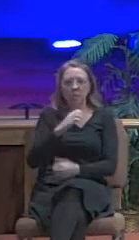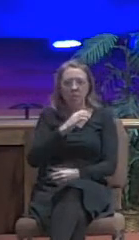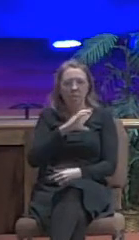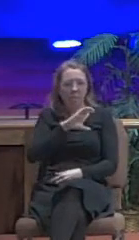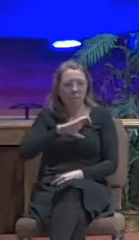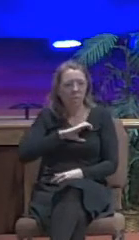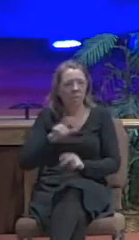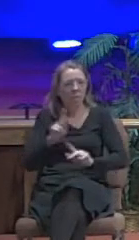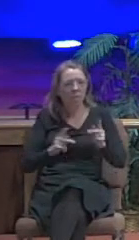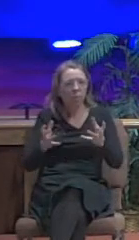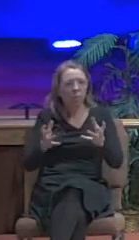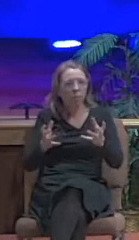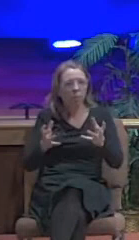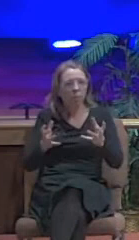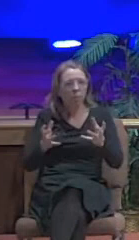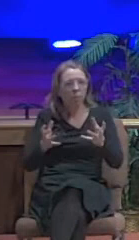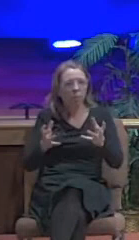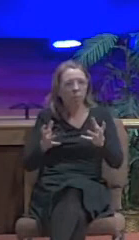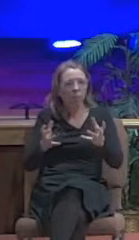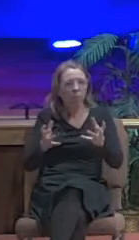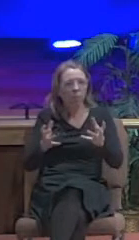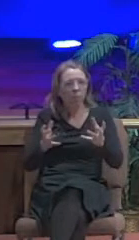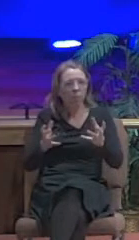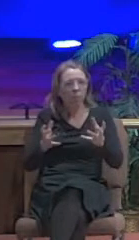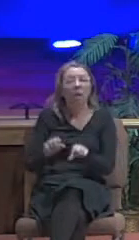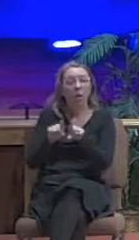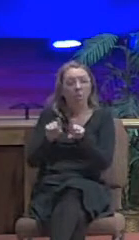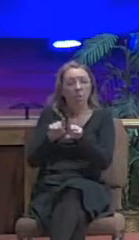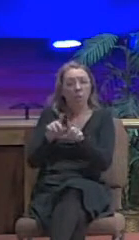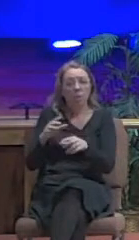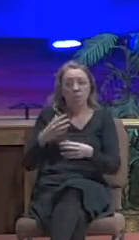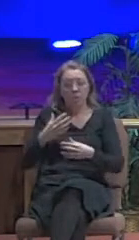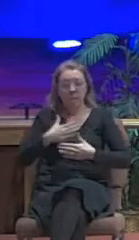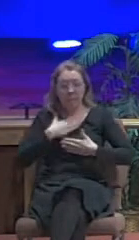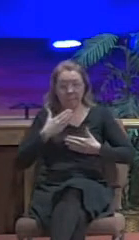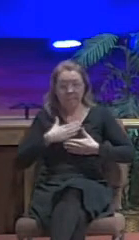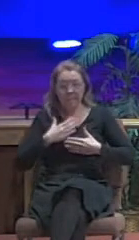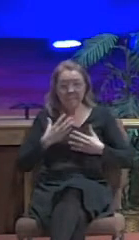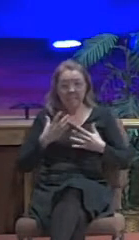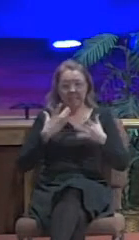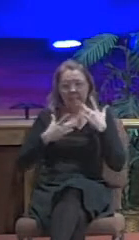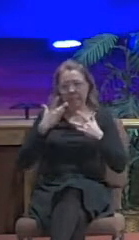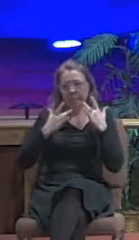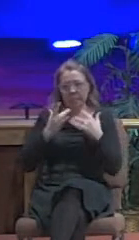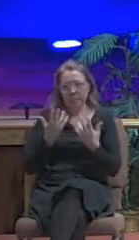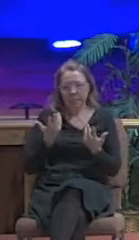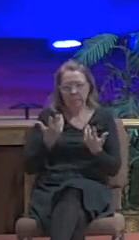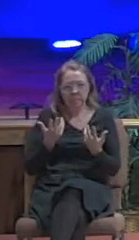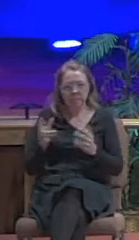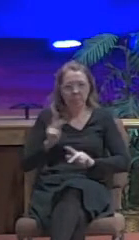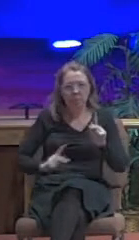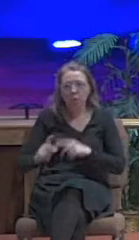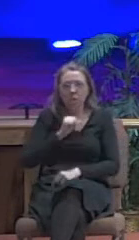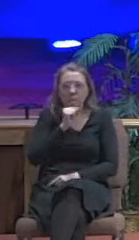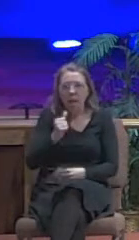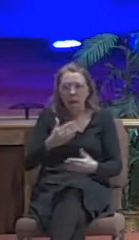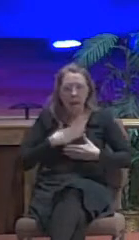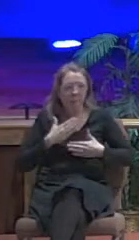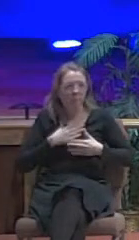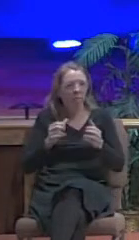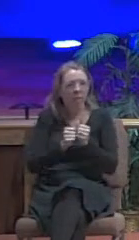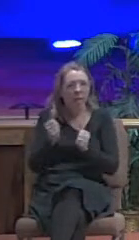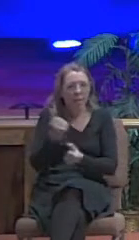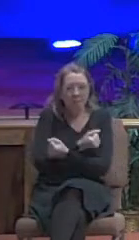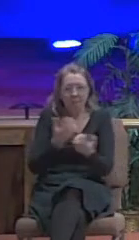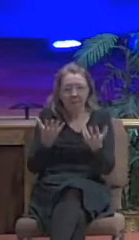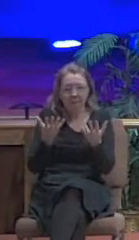We would also agree that happiness may be lacking in our society today. Just with everything going on in our world and everything going